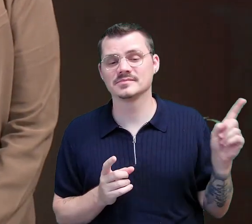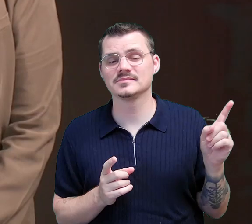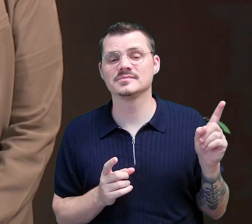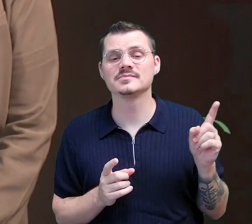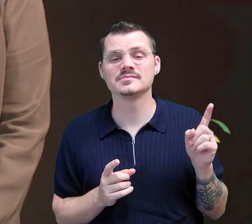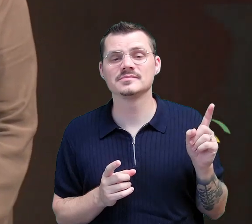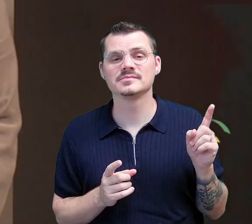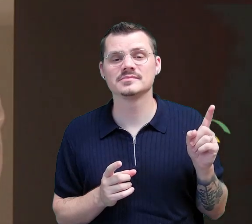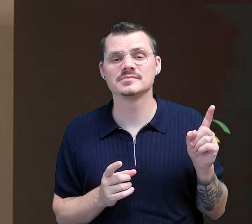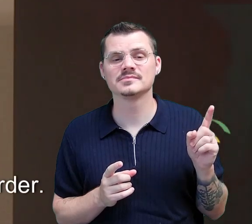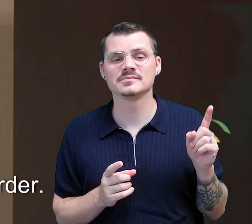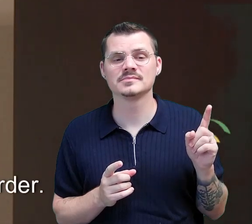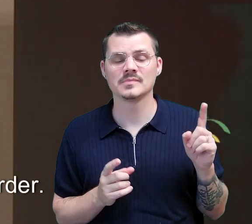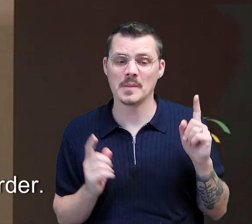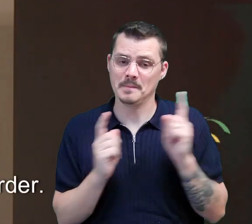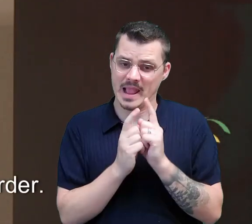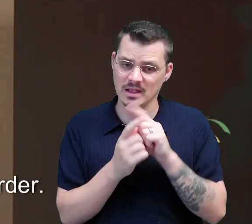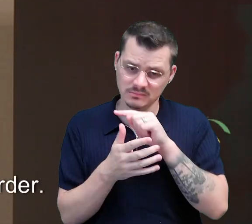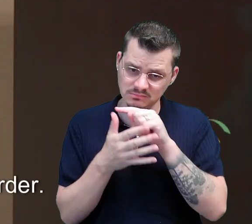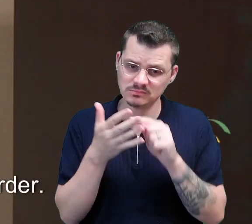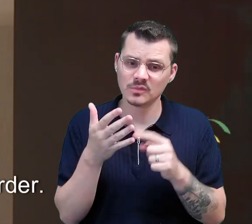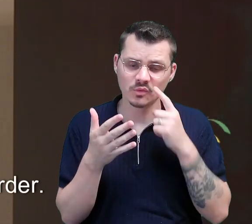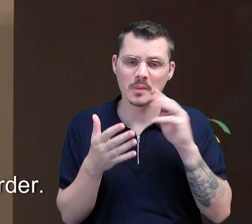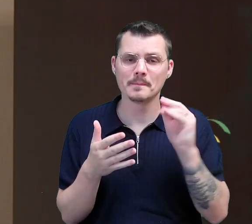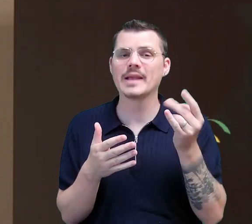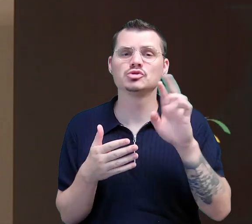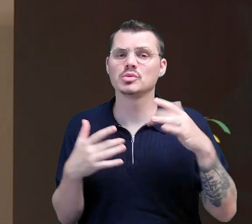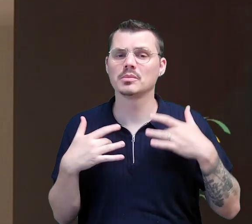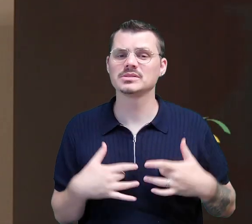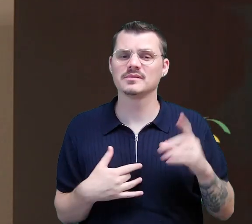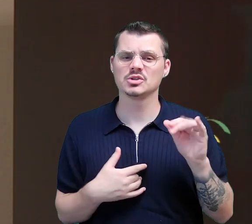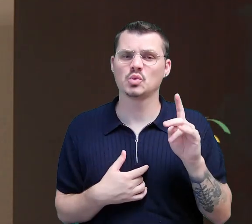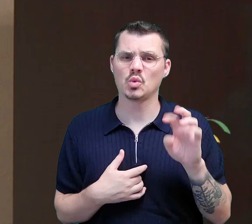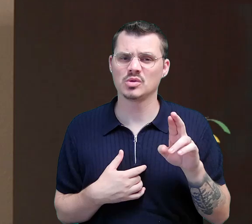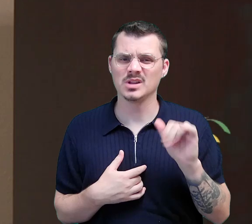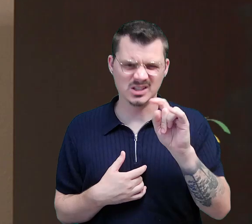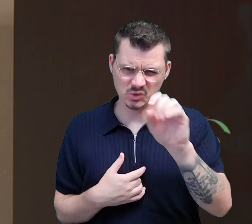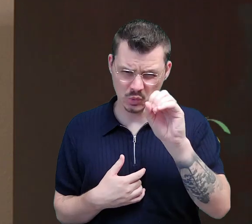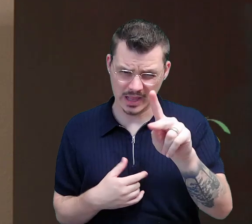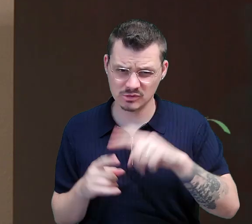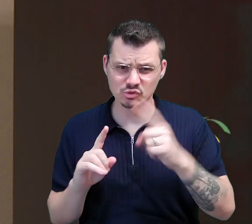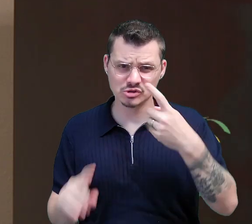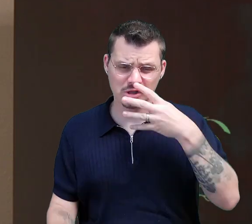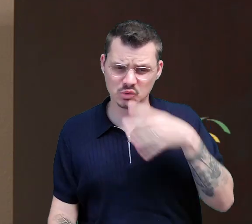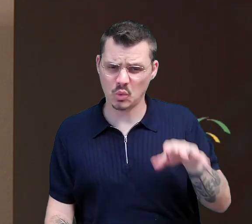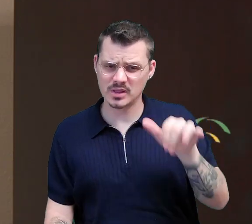She met criteria for major depressive disorder. Now, is it okay to just ignore that?